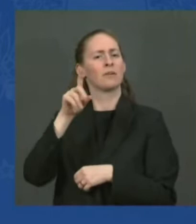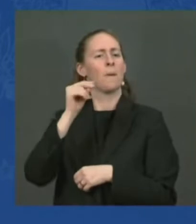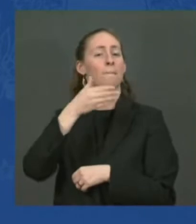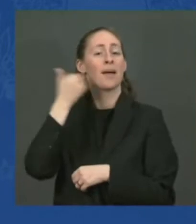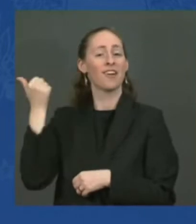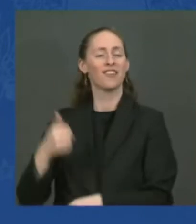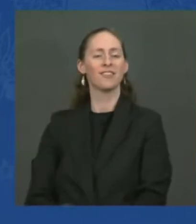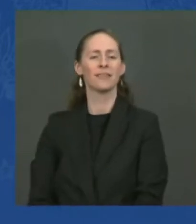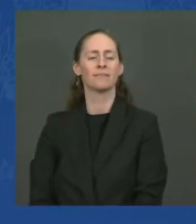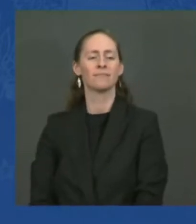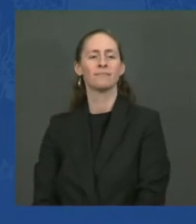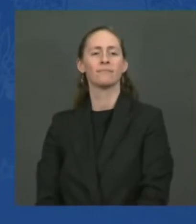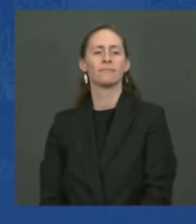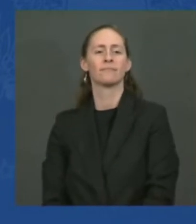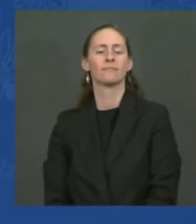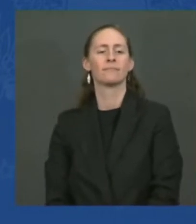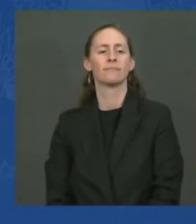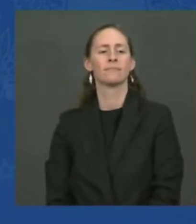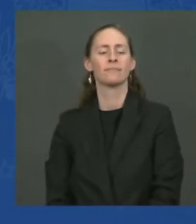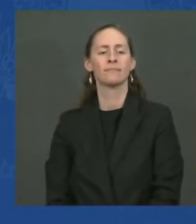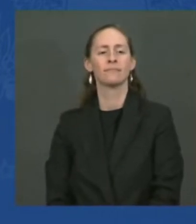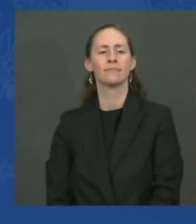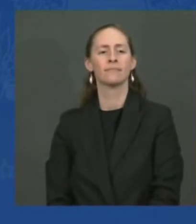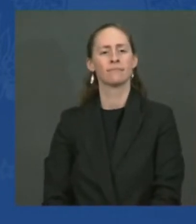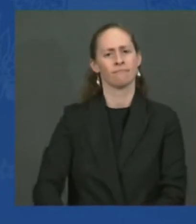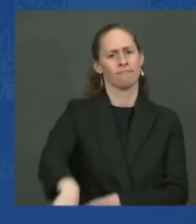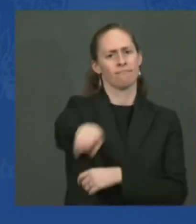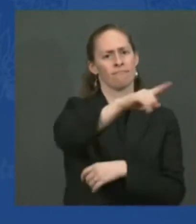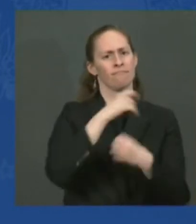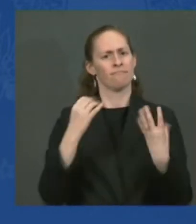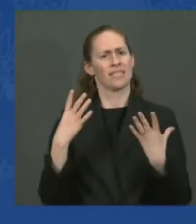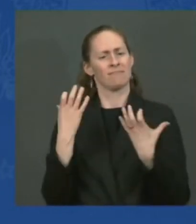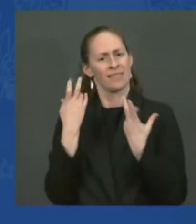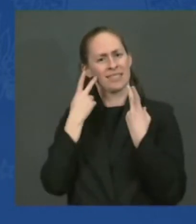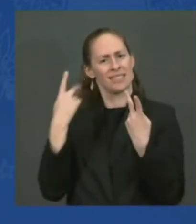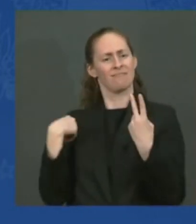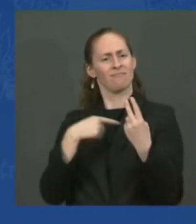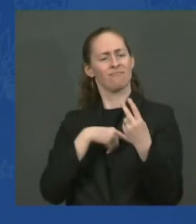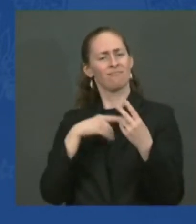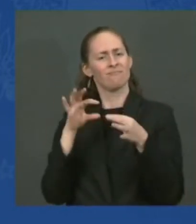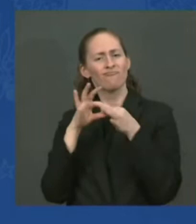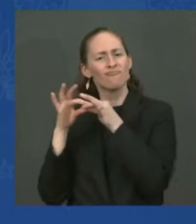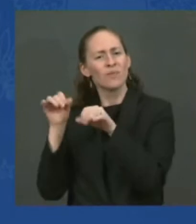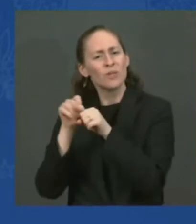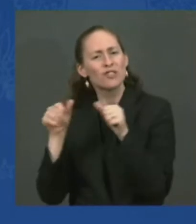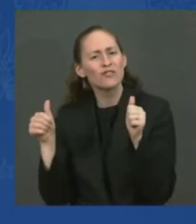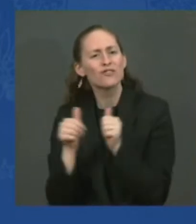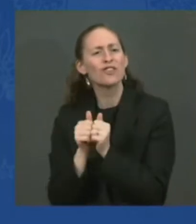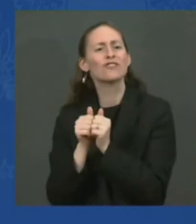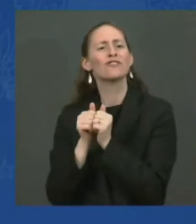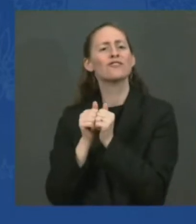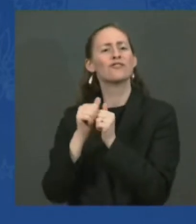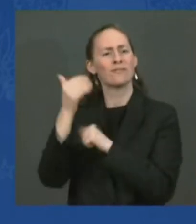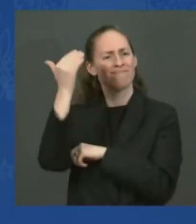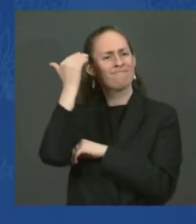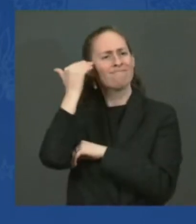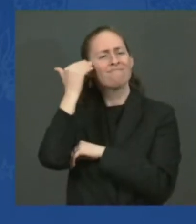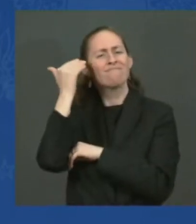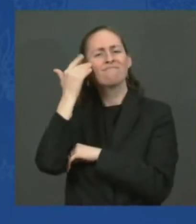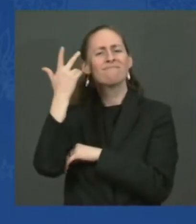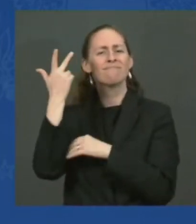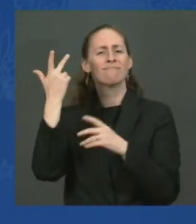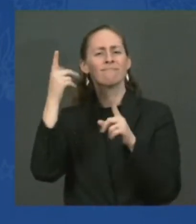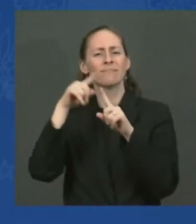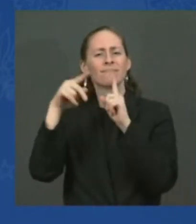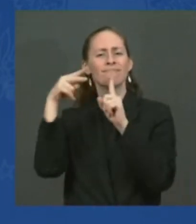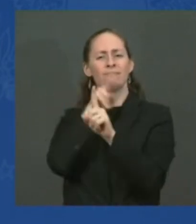us to see us coming together. They know that despite our differences, we should be able to figure it out and work together